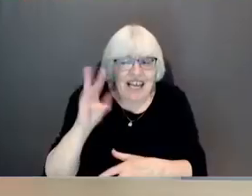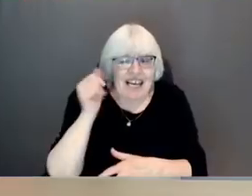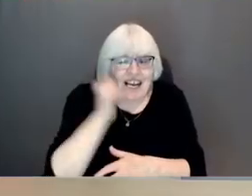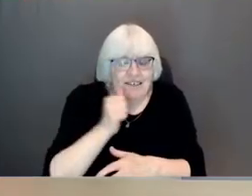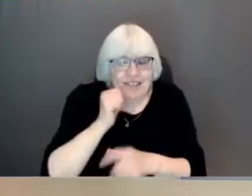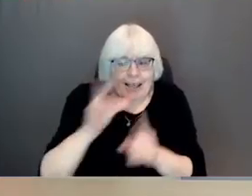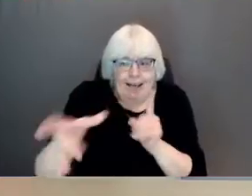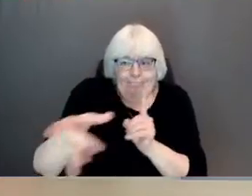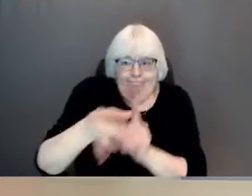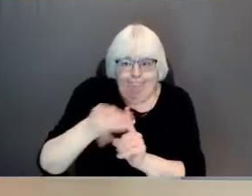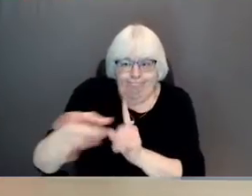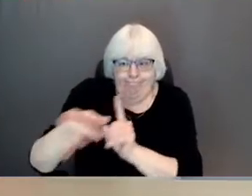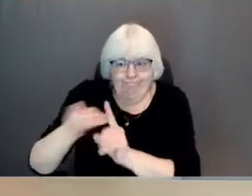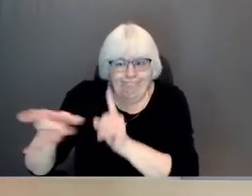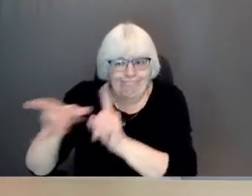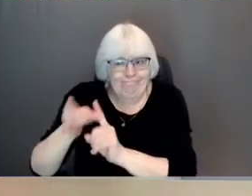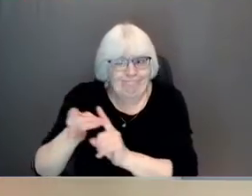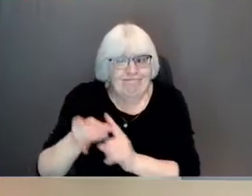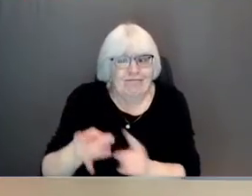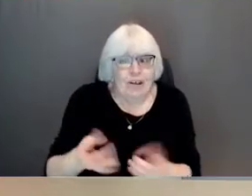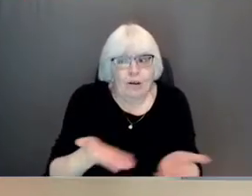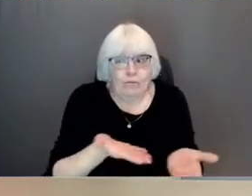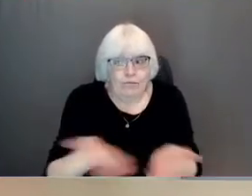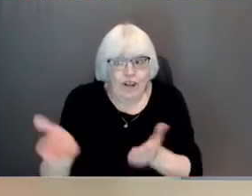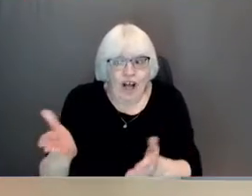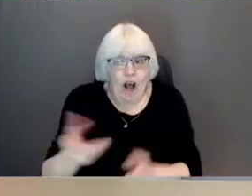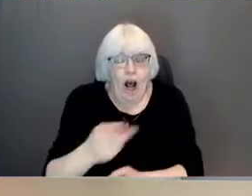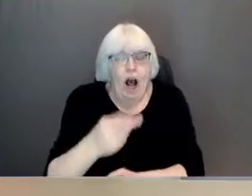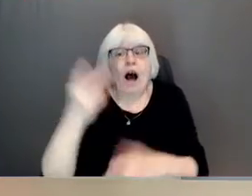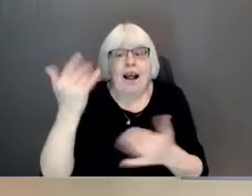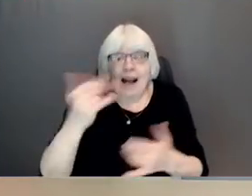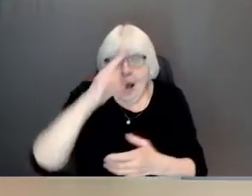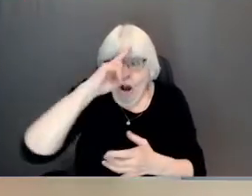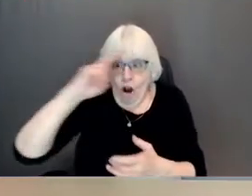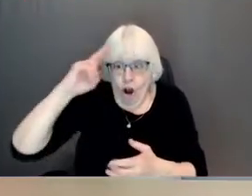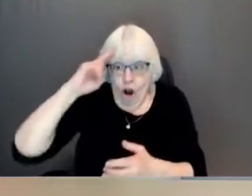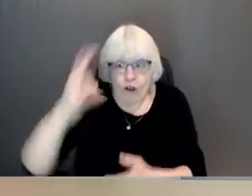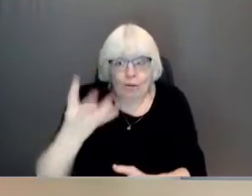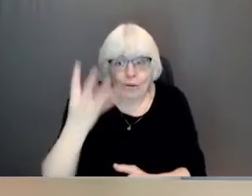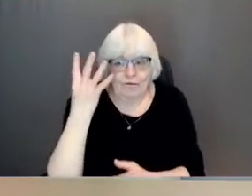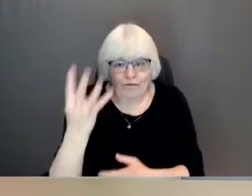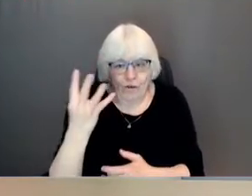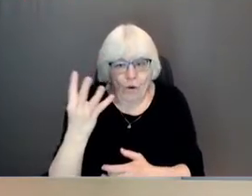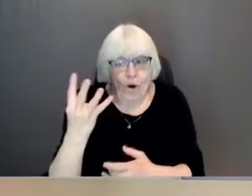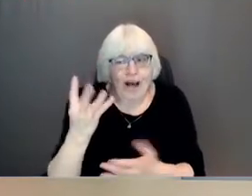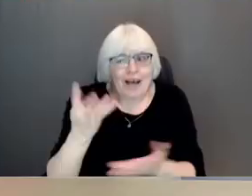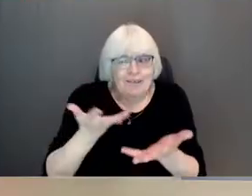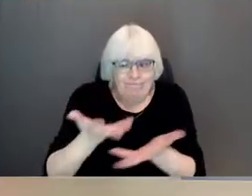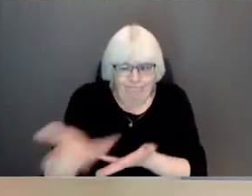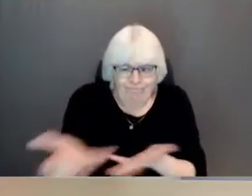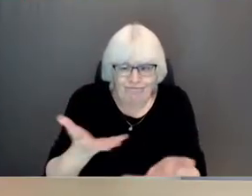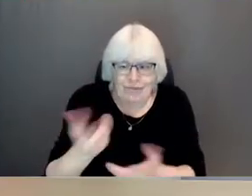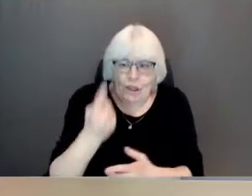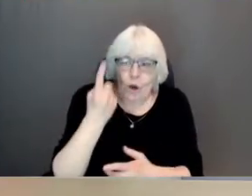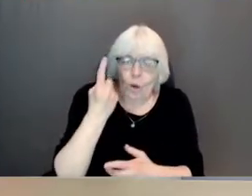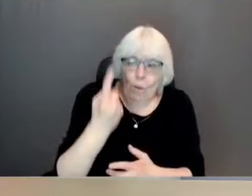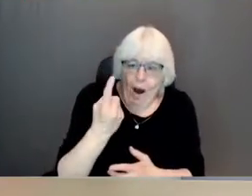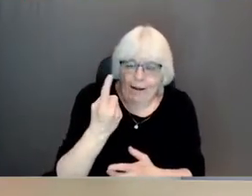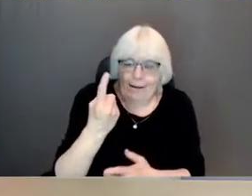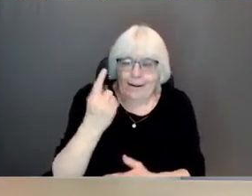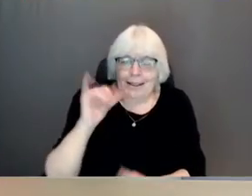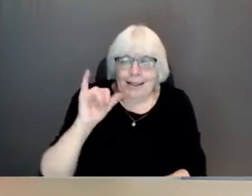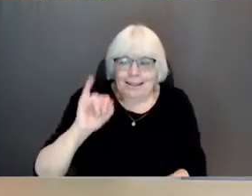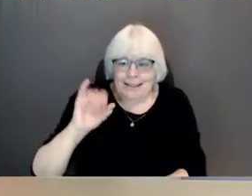for COVID-19, including 1 person in intensive care. 3 additional people are in hospital and